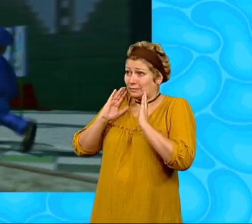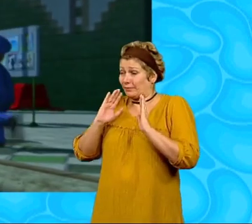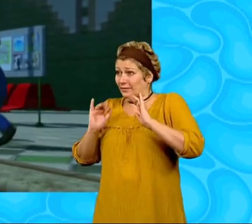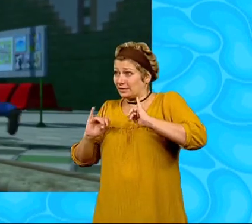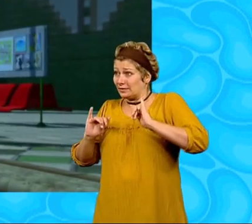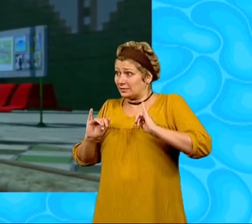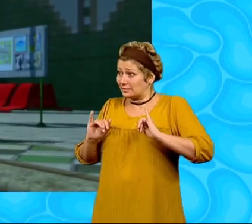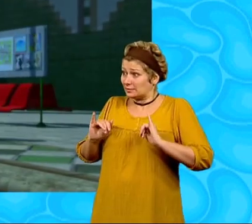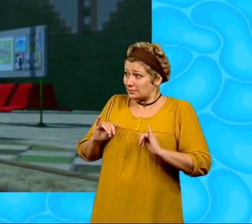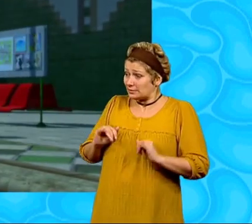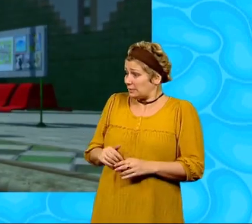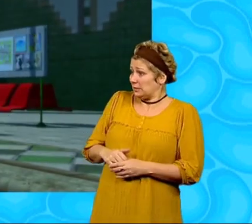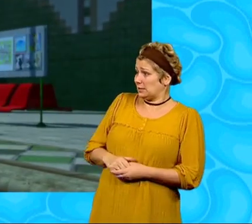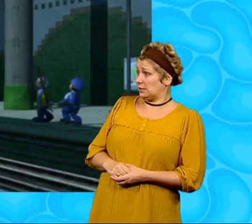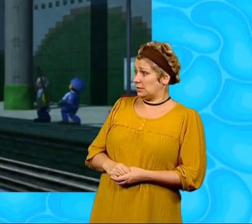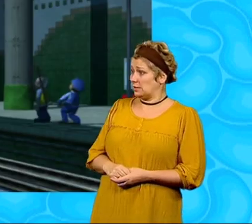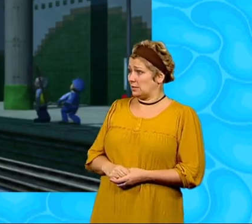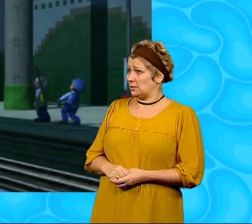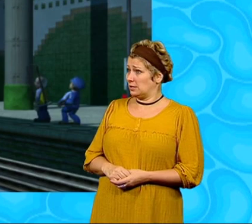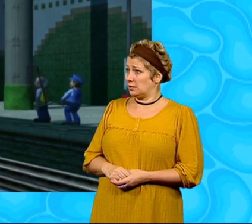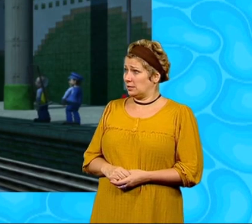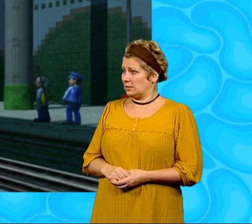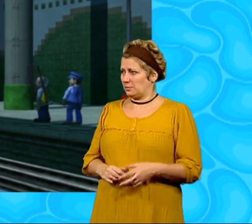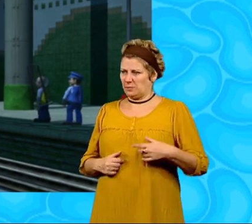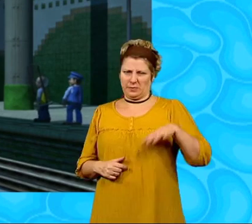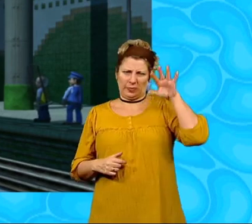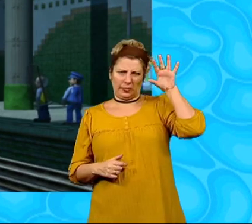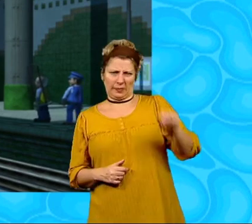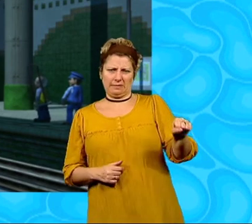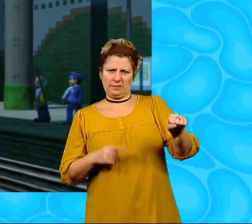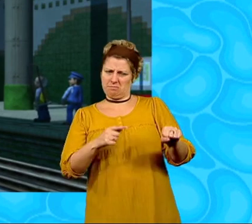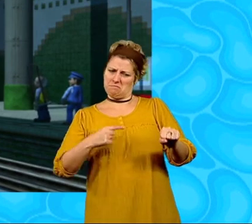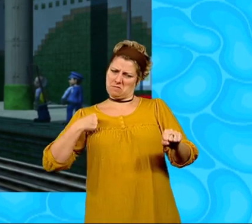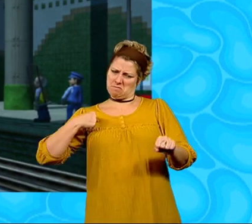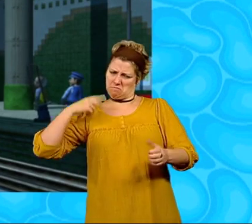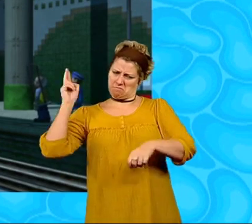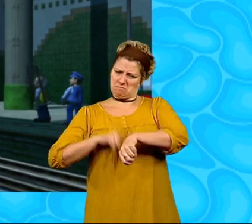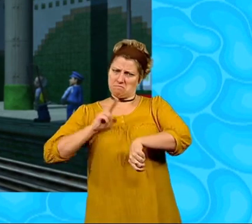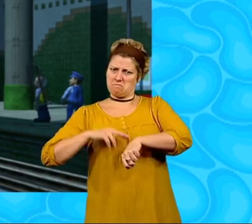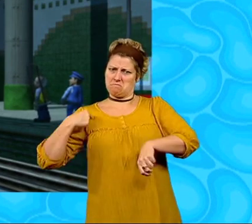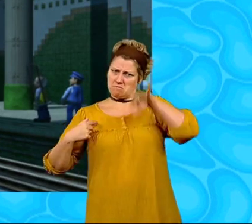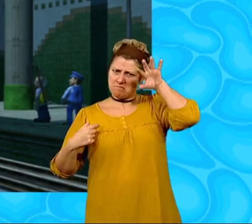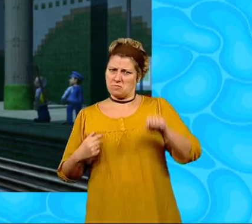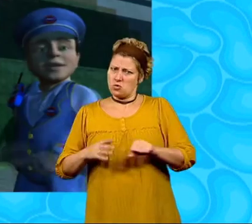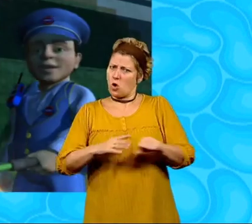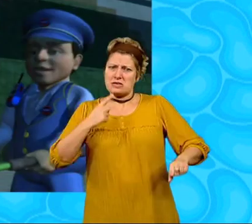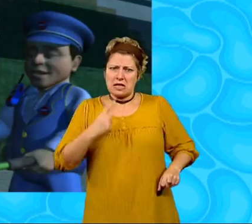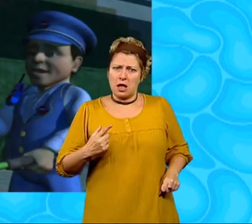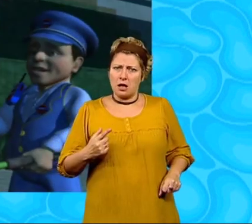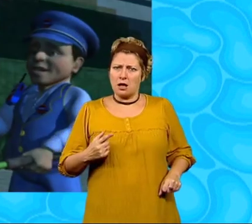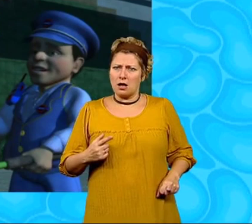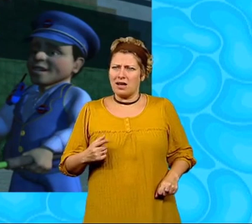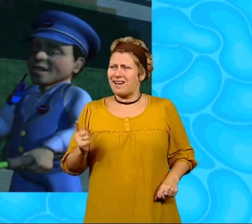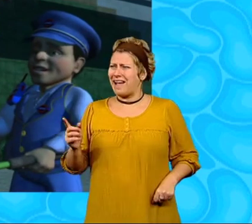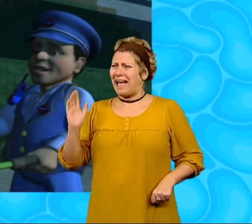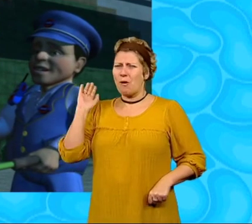Help me! We've got you now. Mr Thief, I arrest you in the name of the law. You are not obliged to... Hang on,